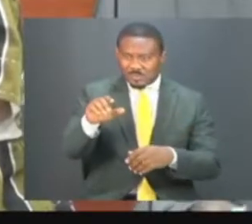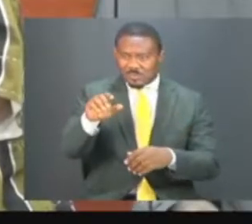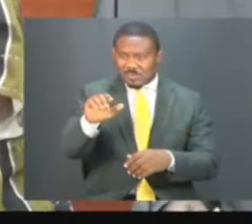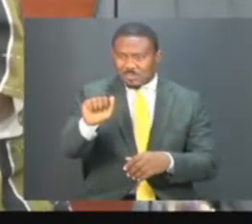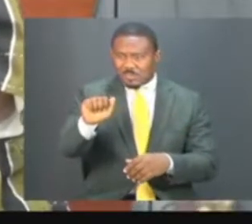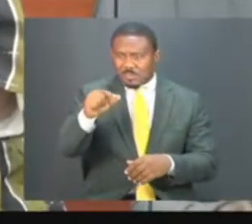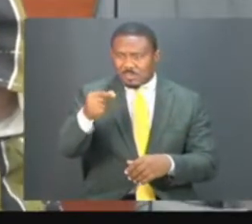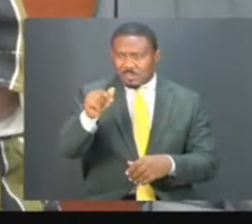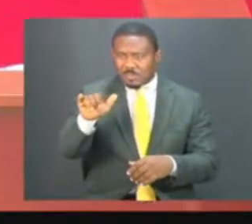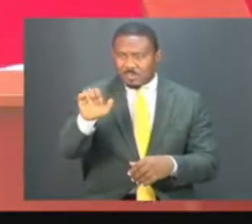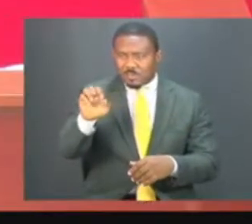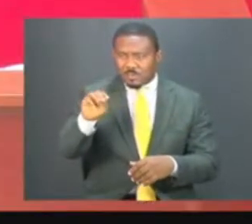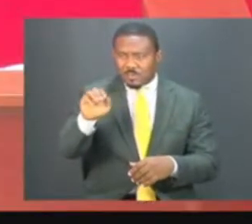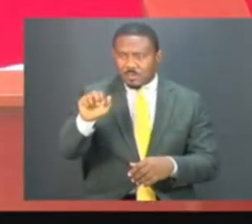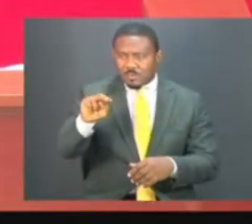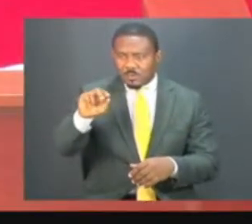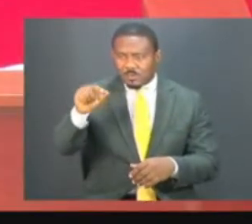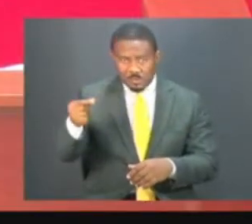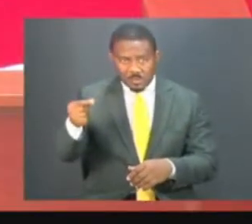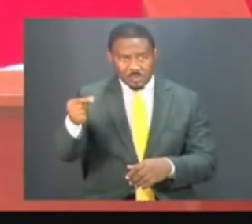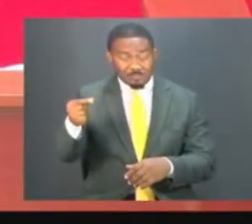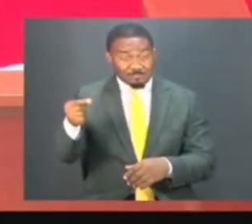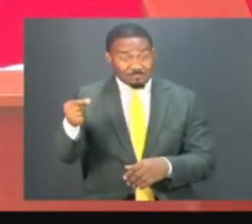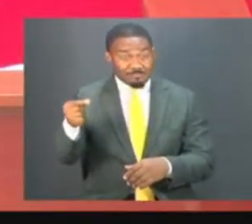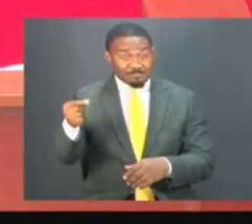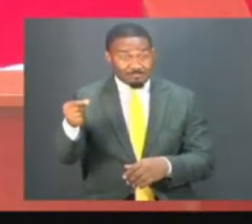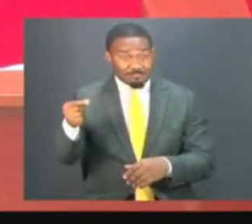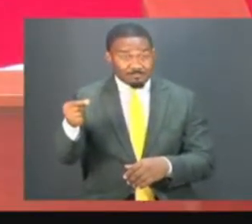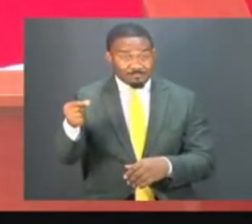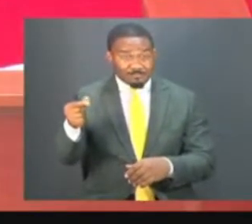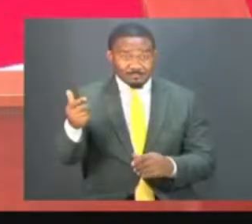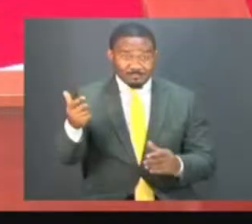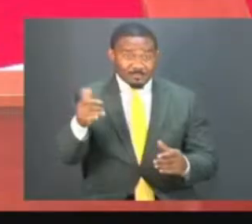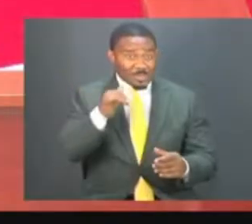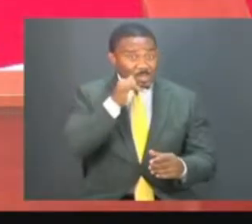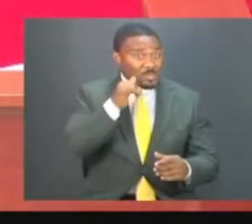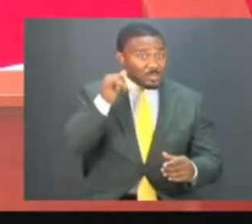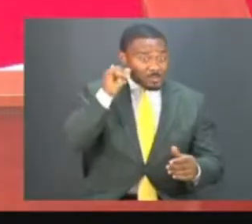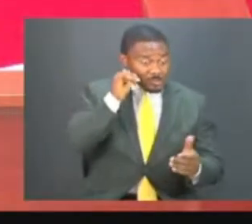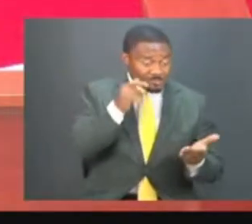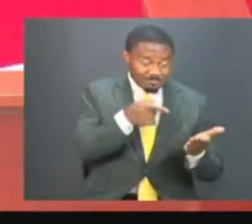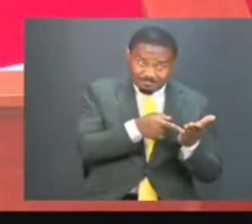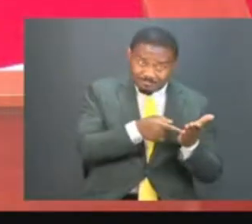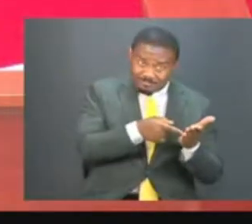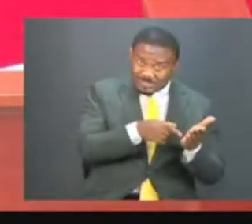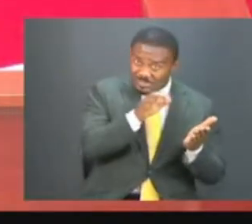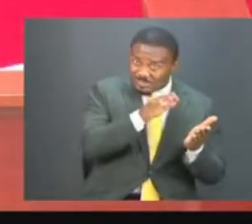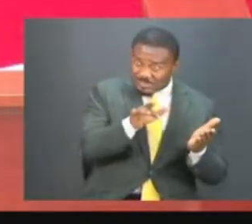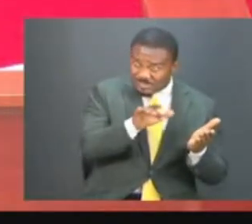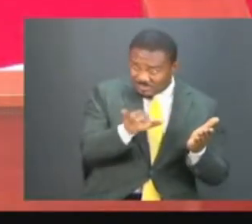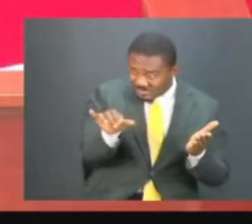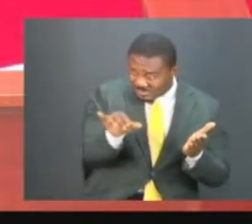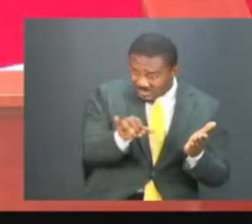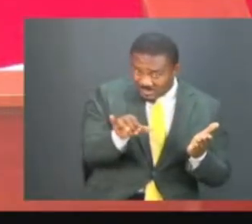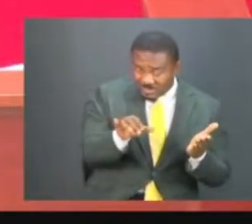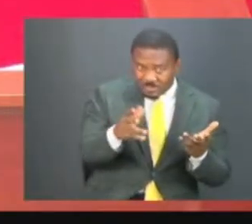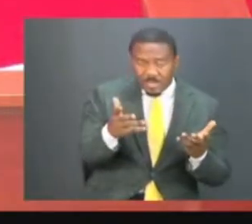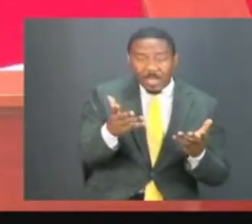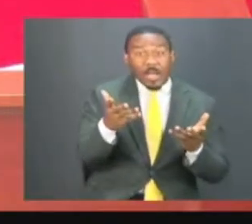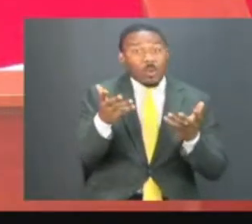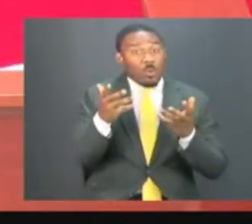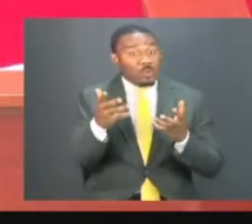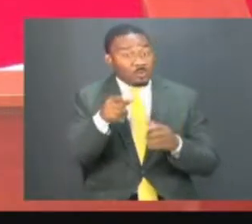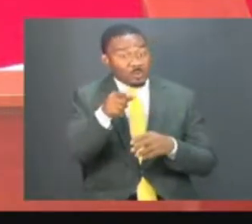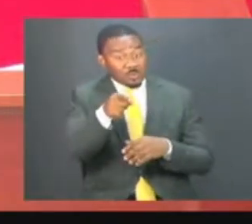that was the way it was captured on the other paper for yesterday. Yes. So I'm trying to find out